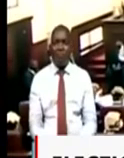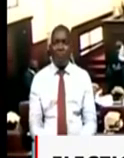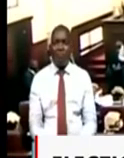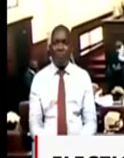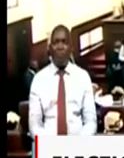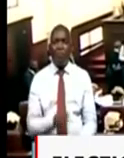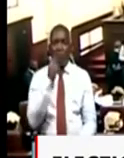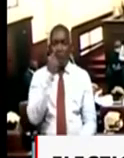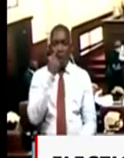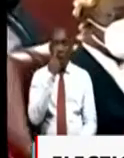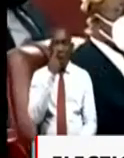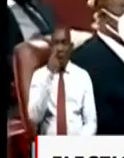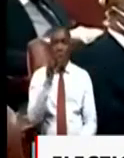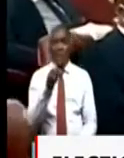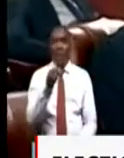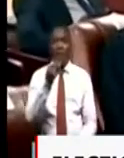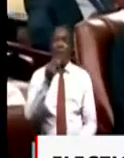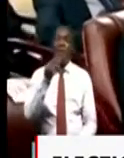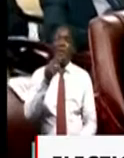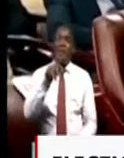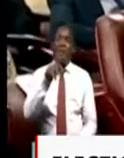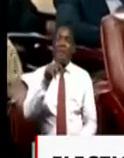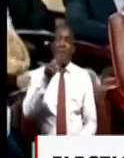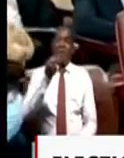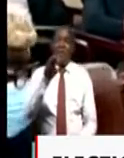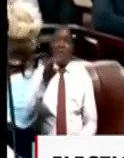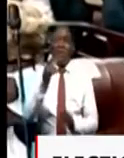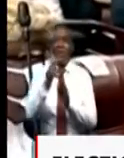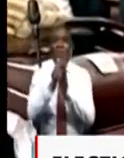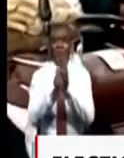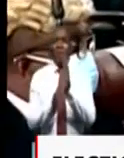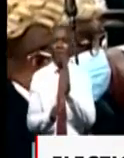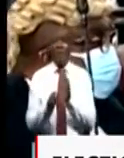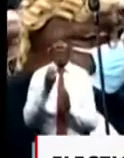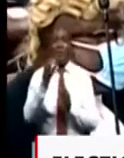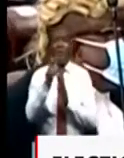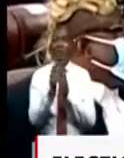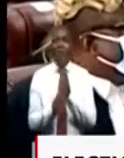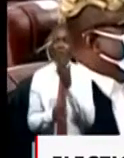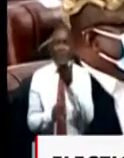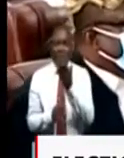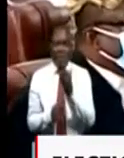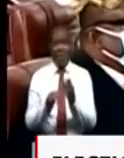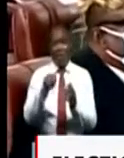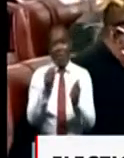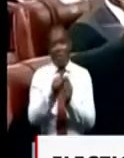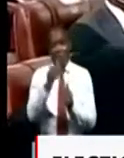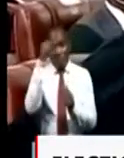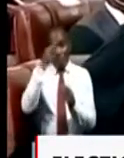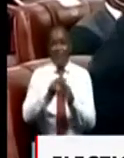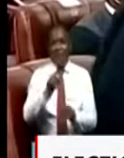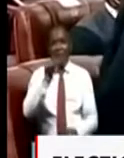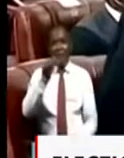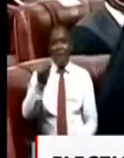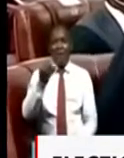May it please my lords, Justin Amenuvo appears for the first respondent, with me, A.A. Somoa Asamoah.